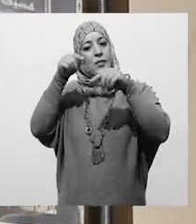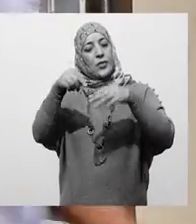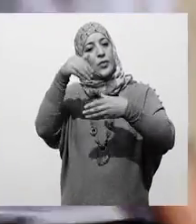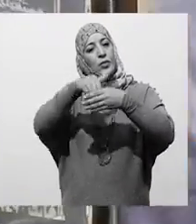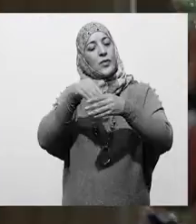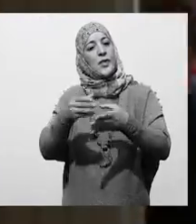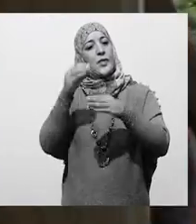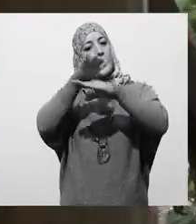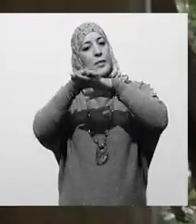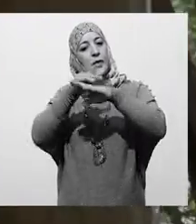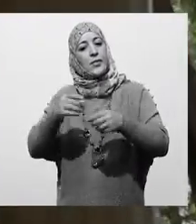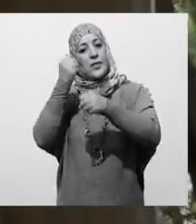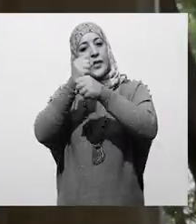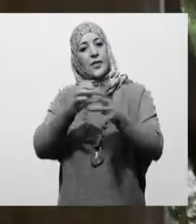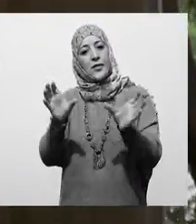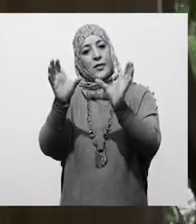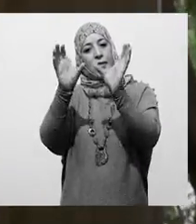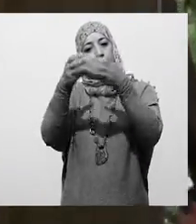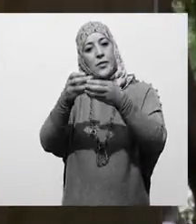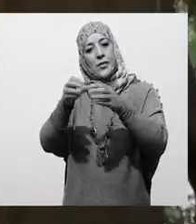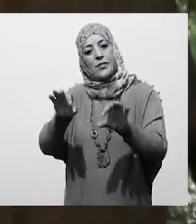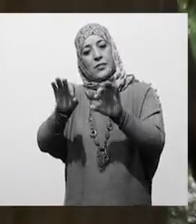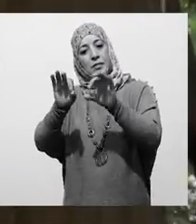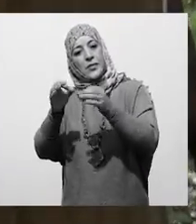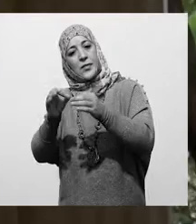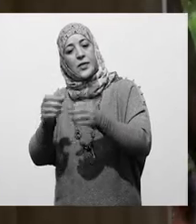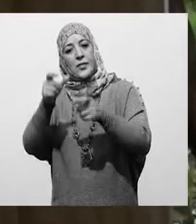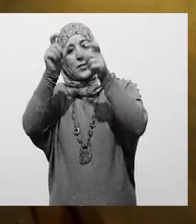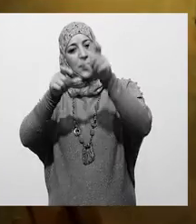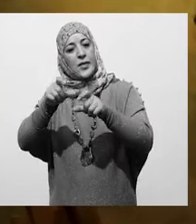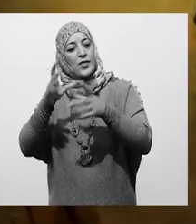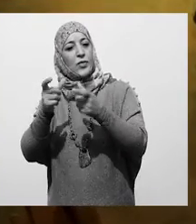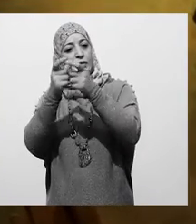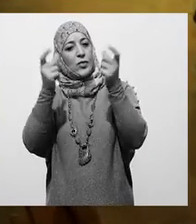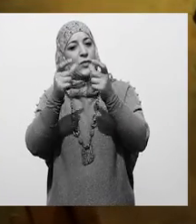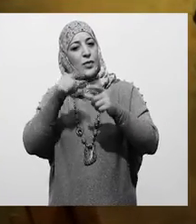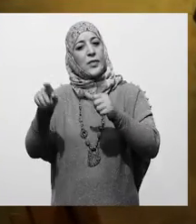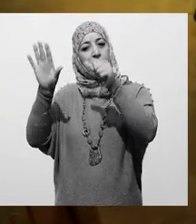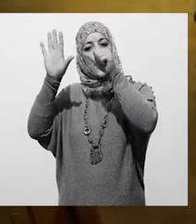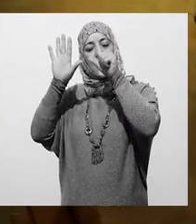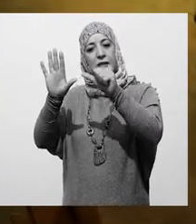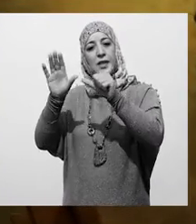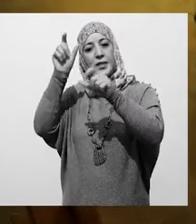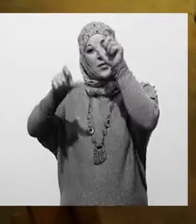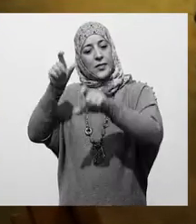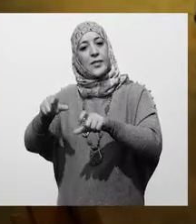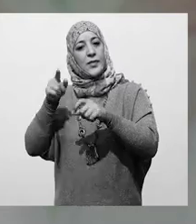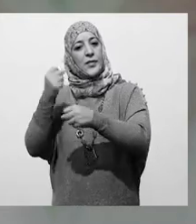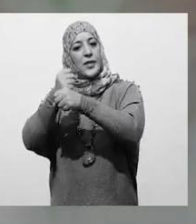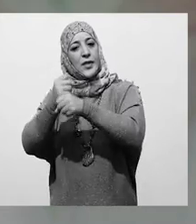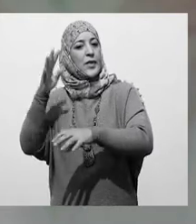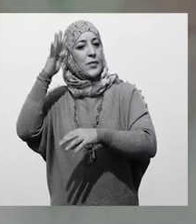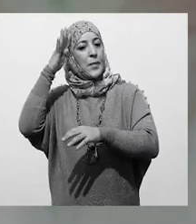In this study, I worked with a team, which includes 10 inquiets and inquiets, where 6 inquiets